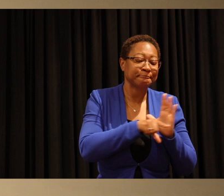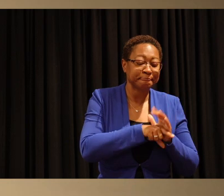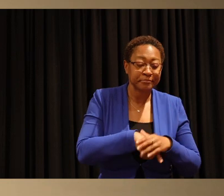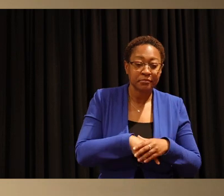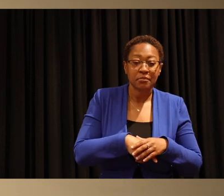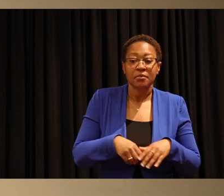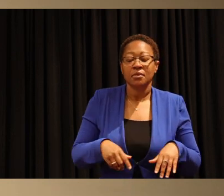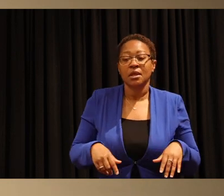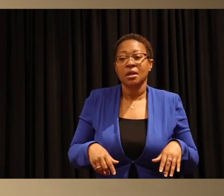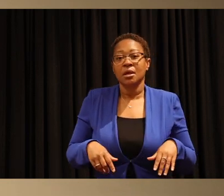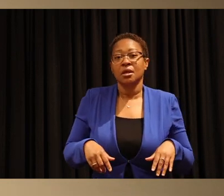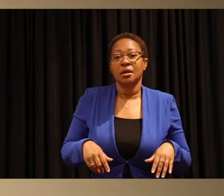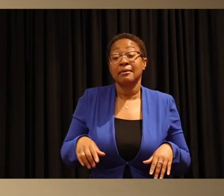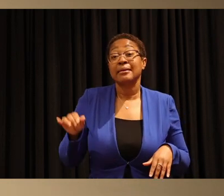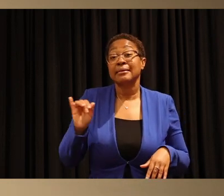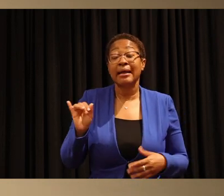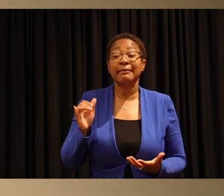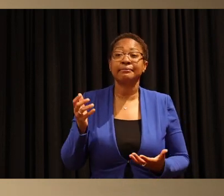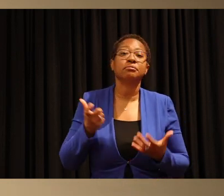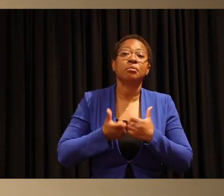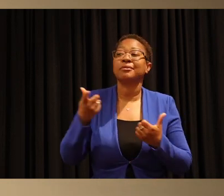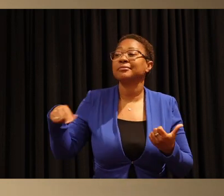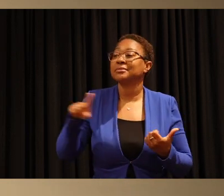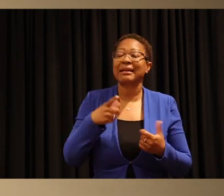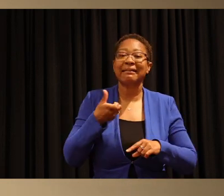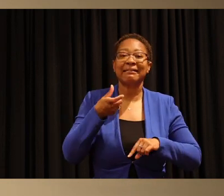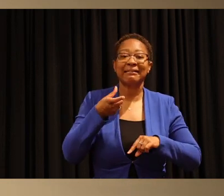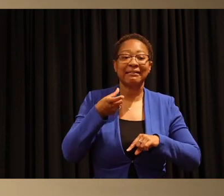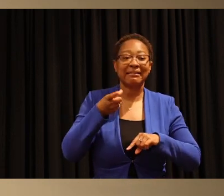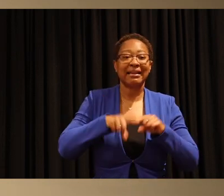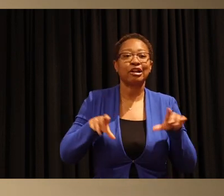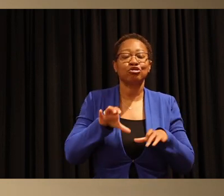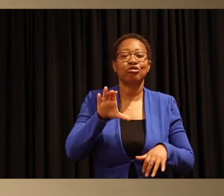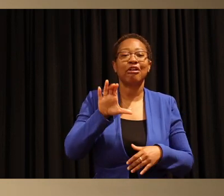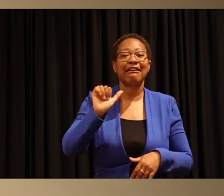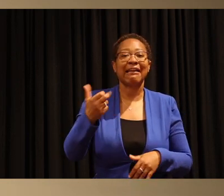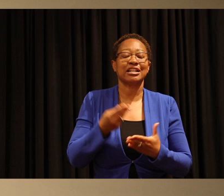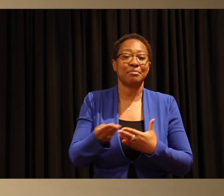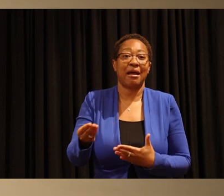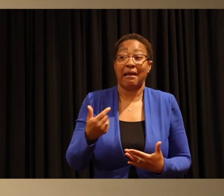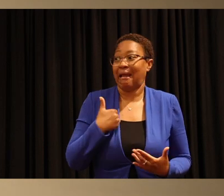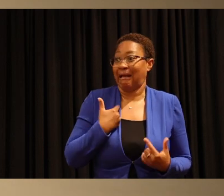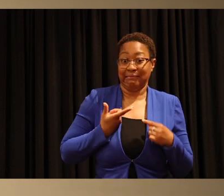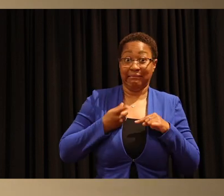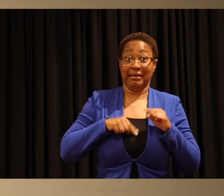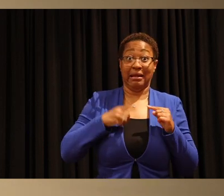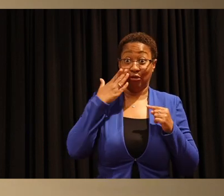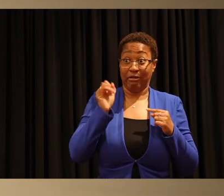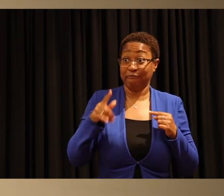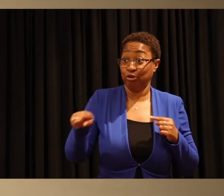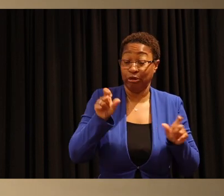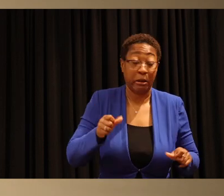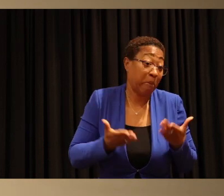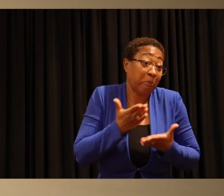various vehicles you can use. Most of us in this room cannot be cash buyers. I certainly can't. I don't know if any of you